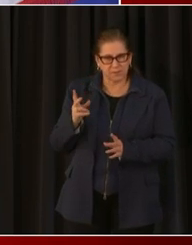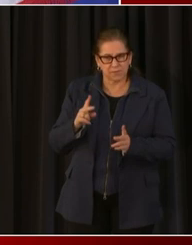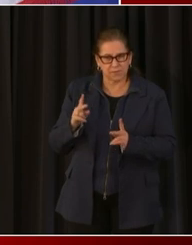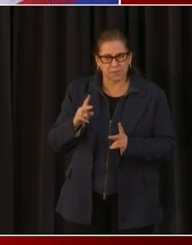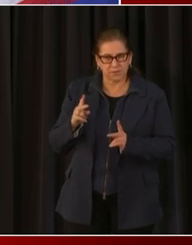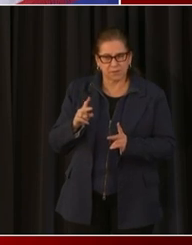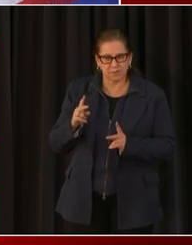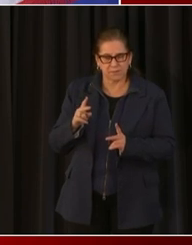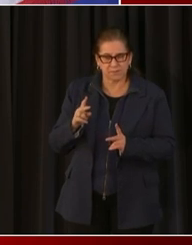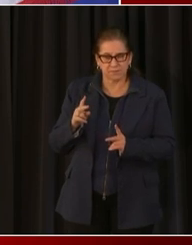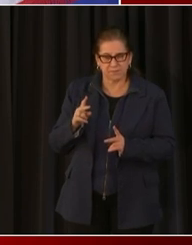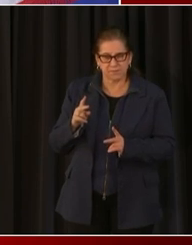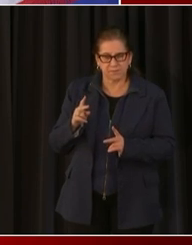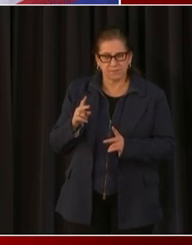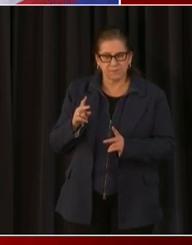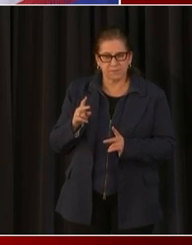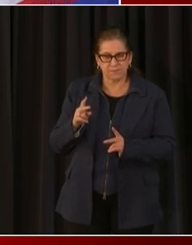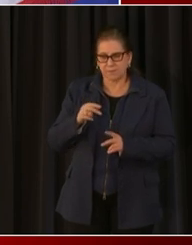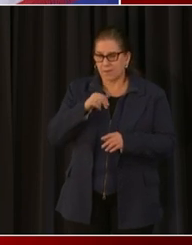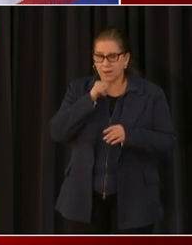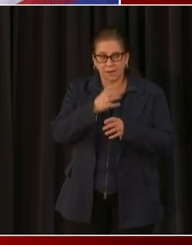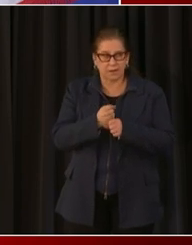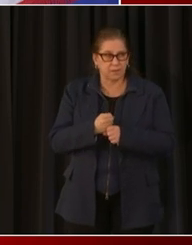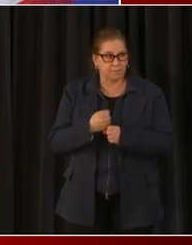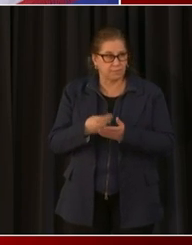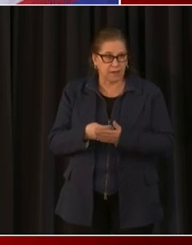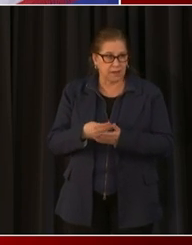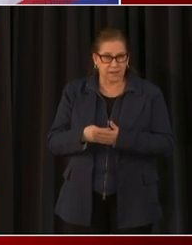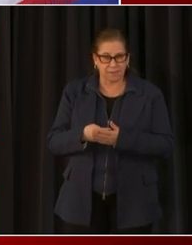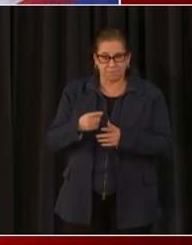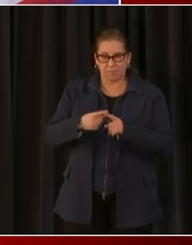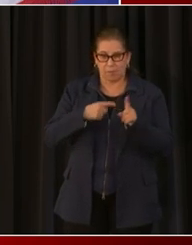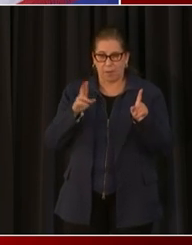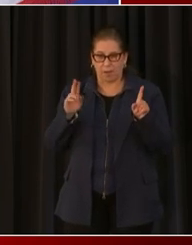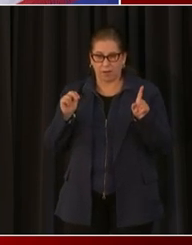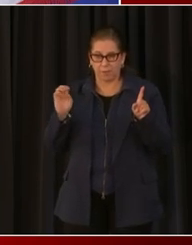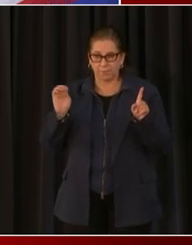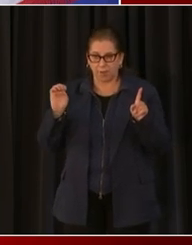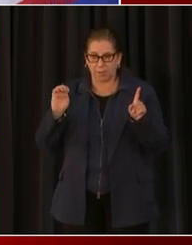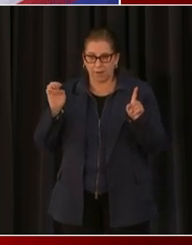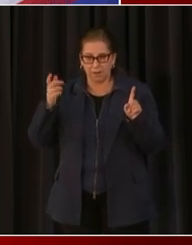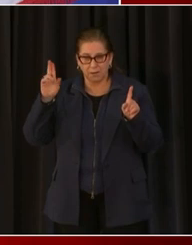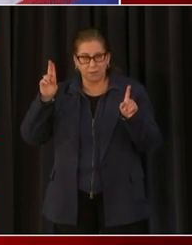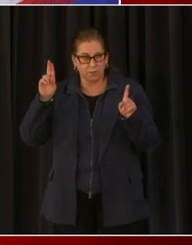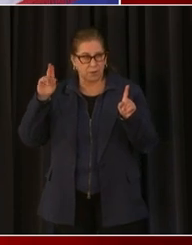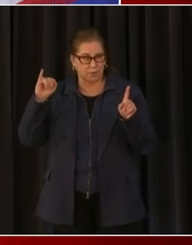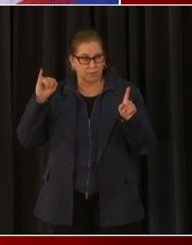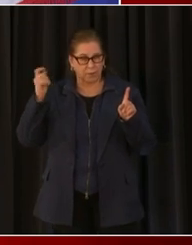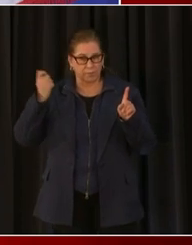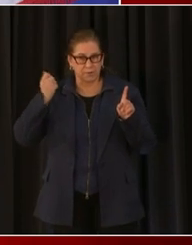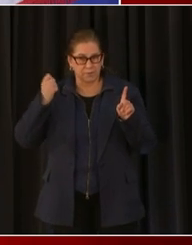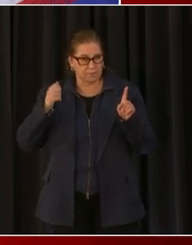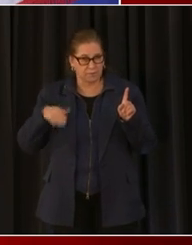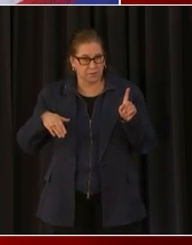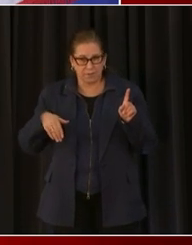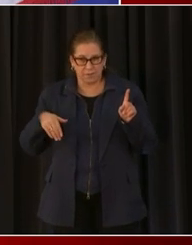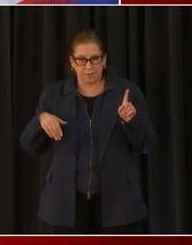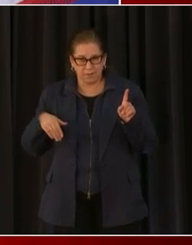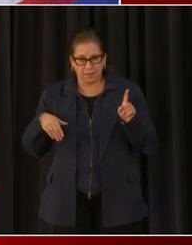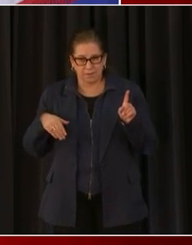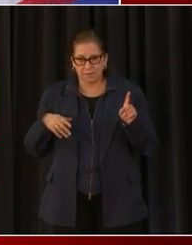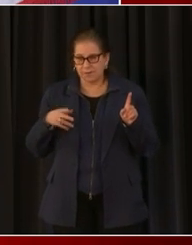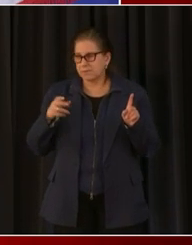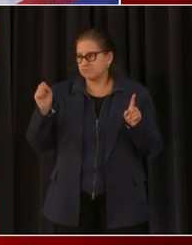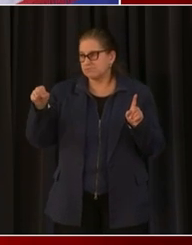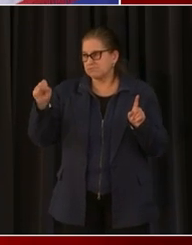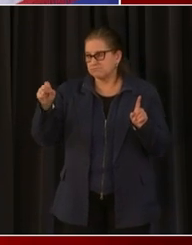have been affected. And as soon as we've investigated and know what the fix is, we'll be able to report when those